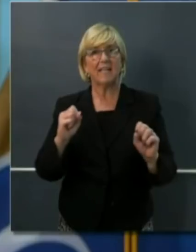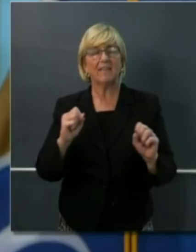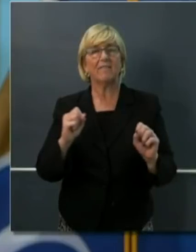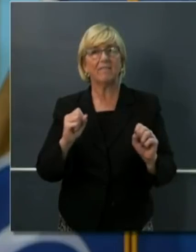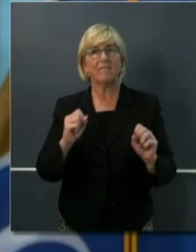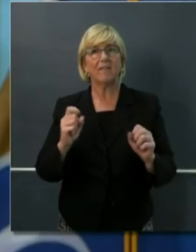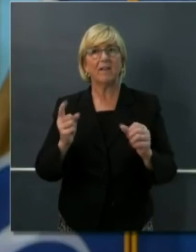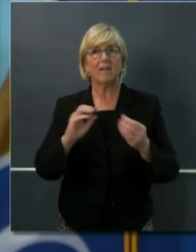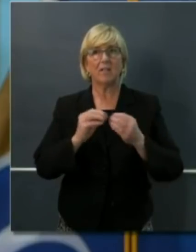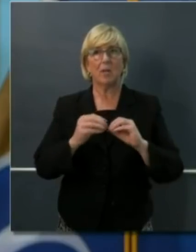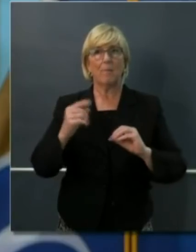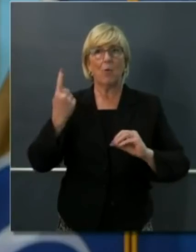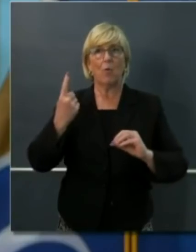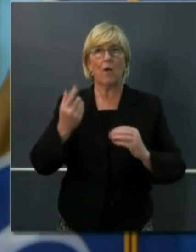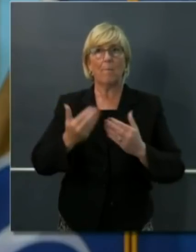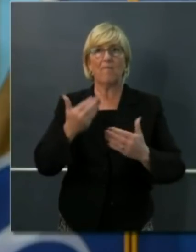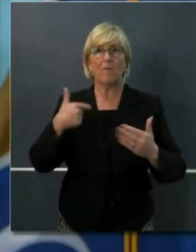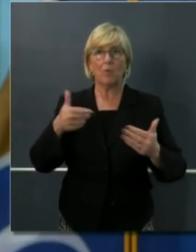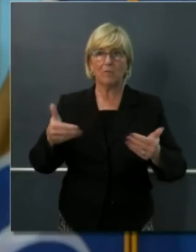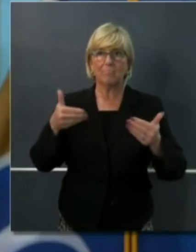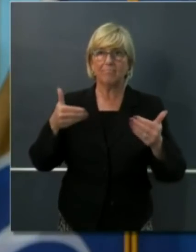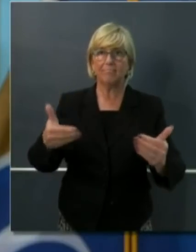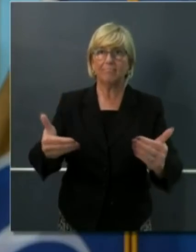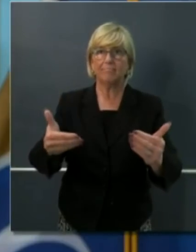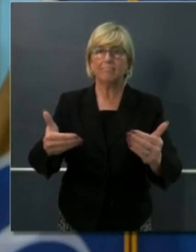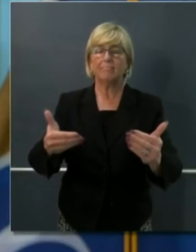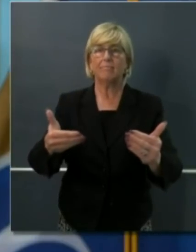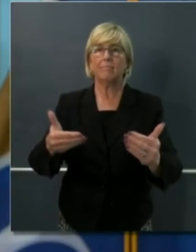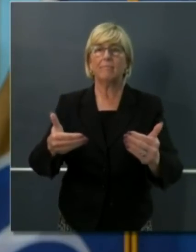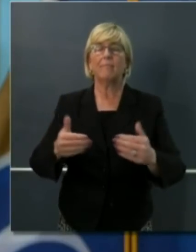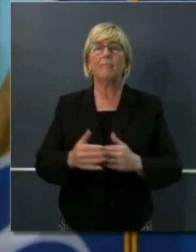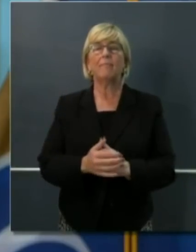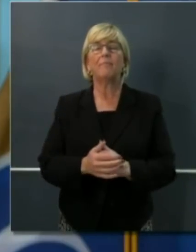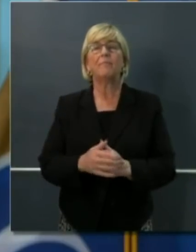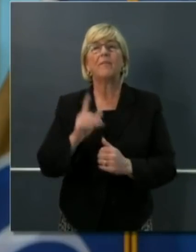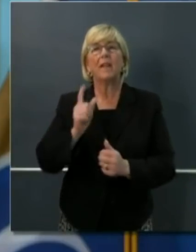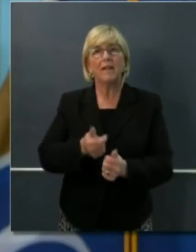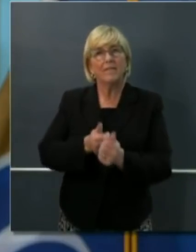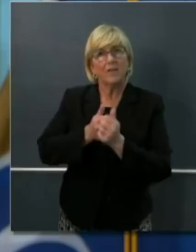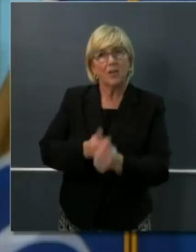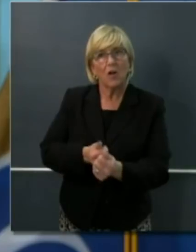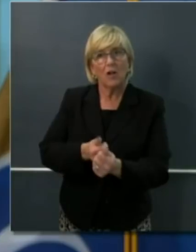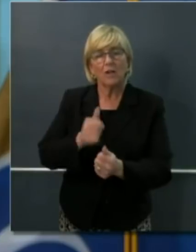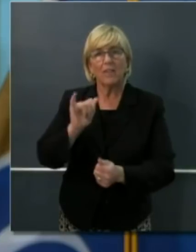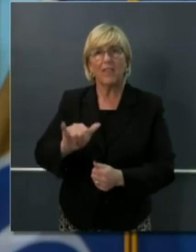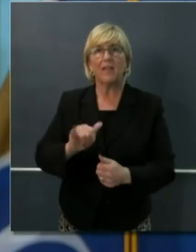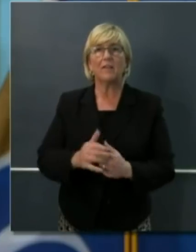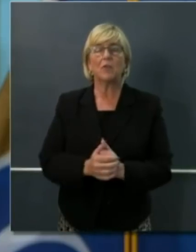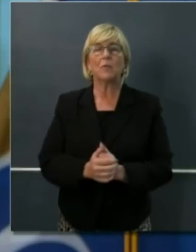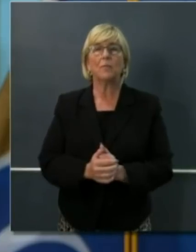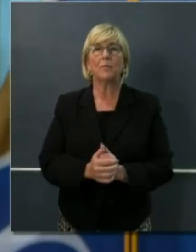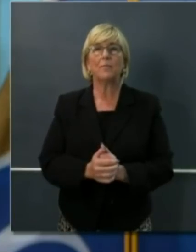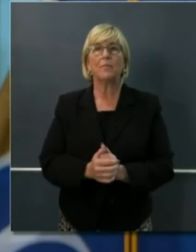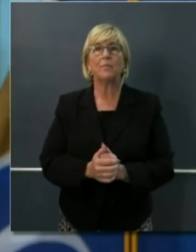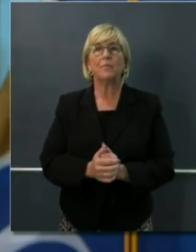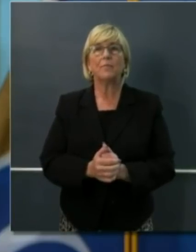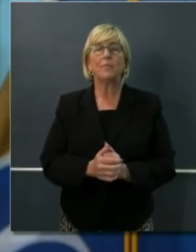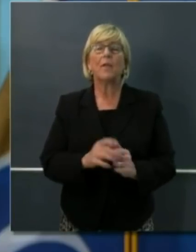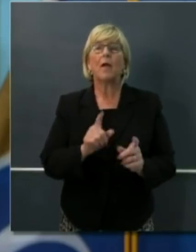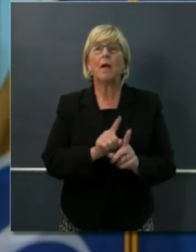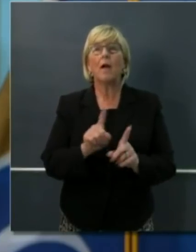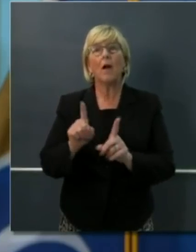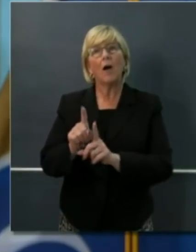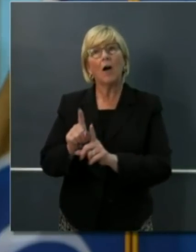forward with modifying some of our stay-at-home orders according to our indicators. I also want to